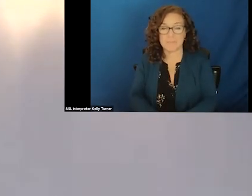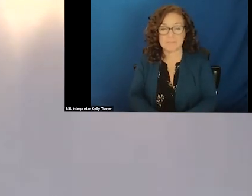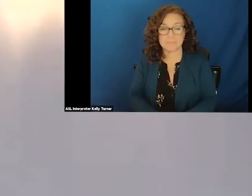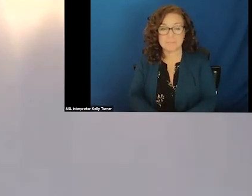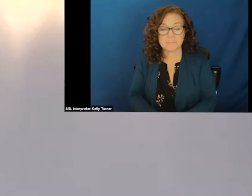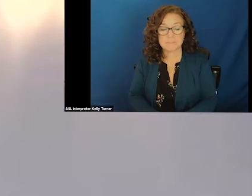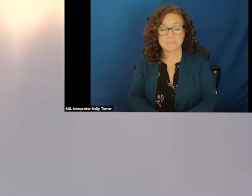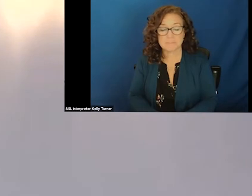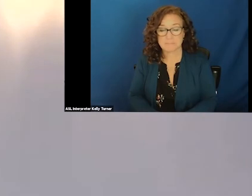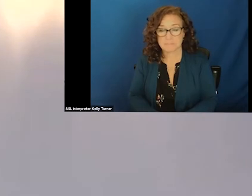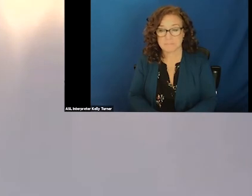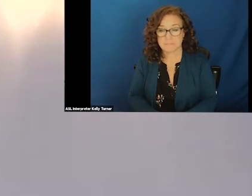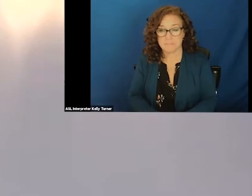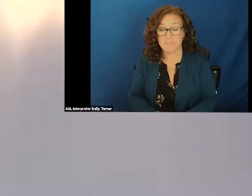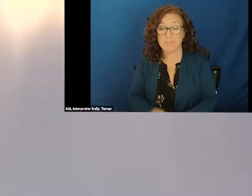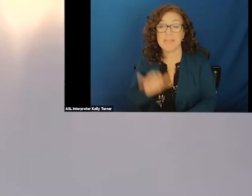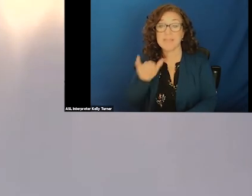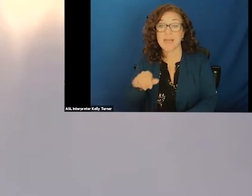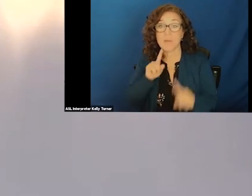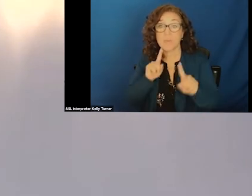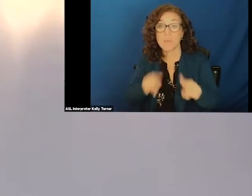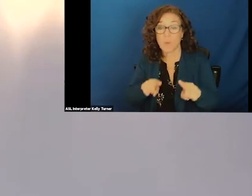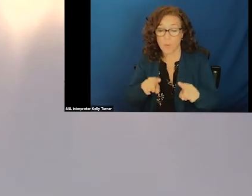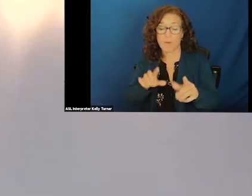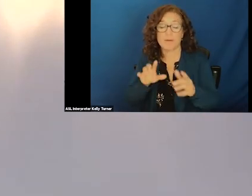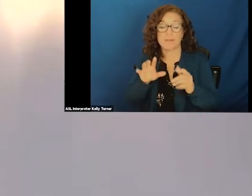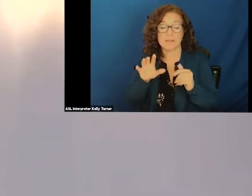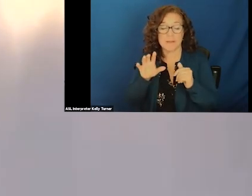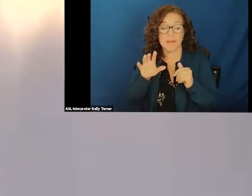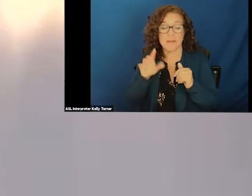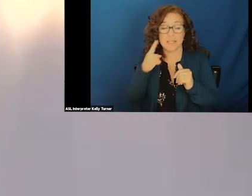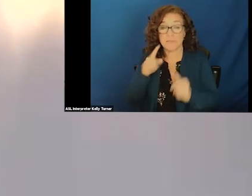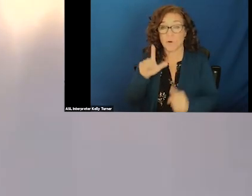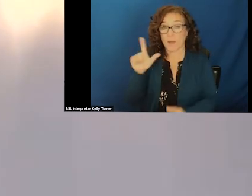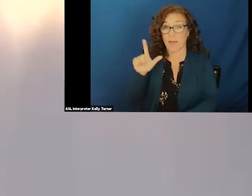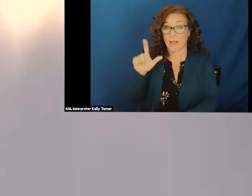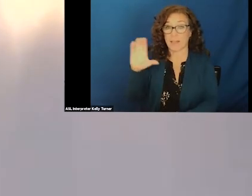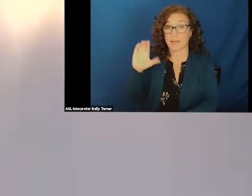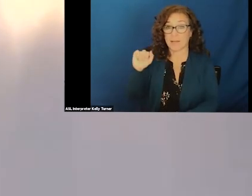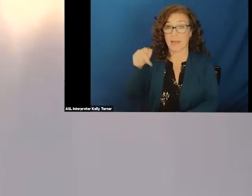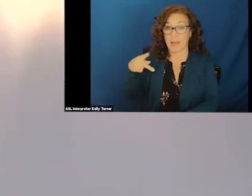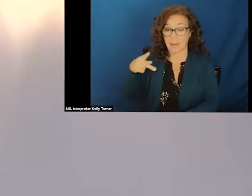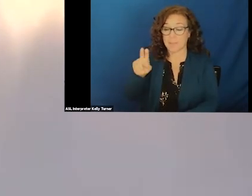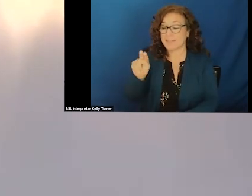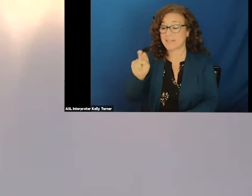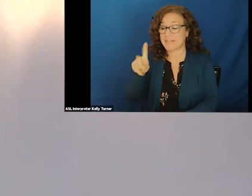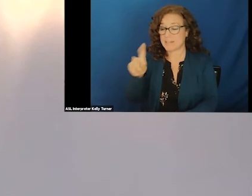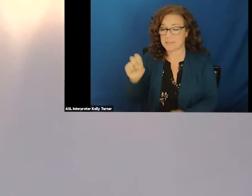Stakeholder Engagement Update, and that will be presented by the LCAP team.